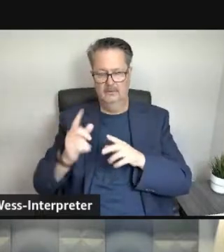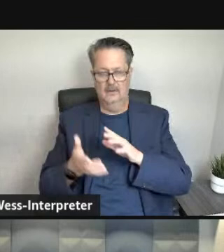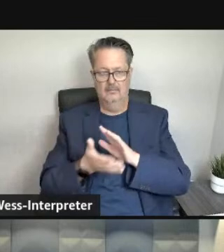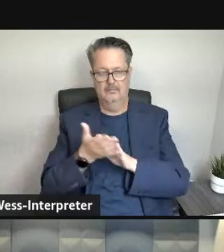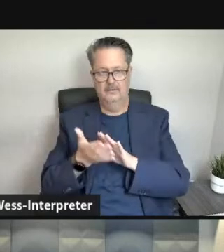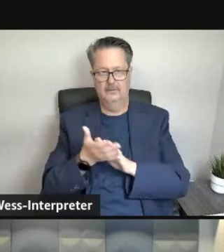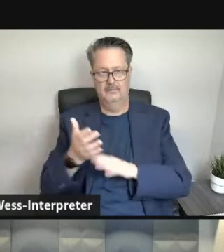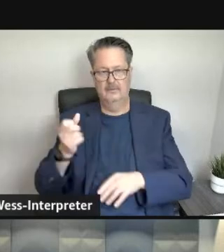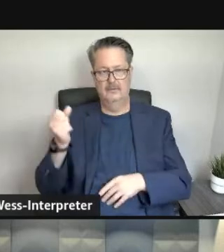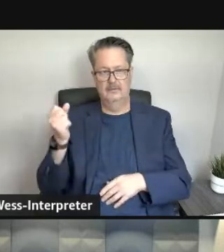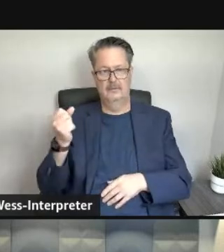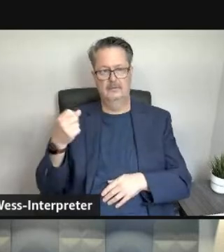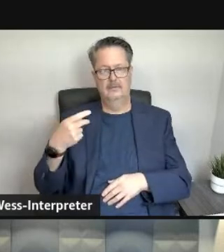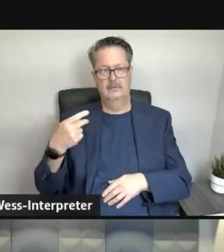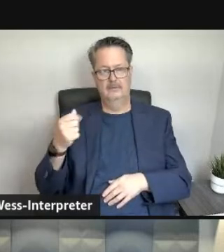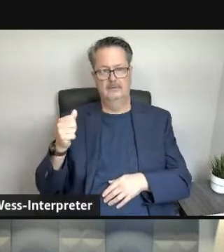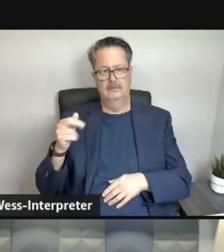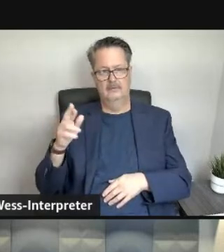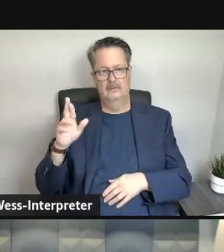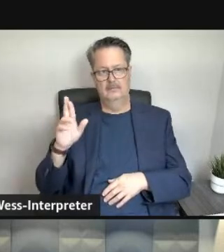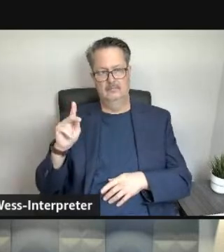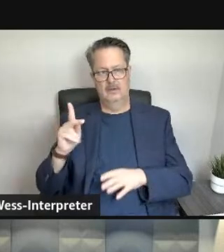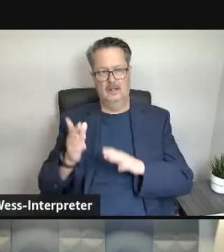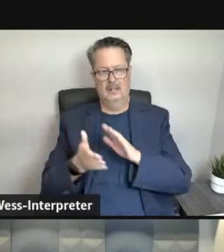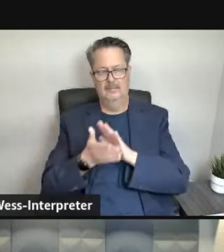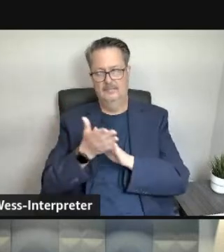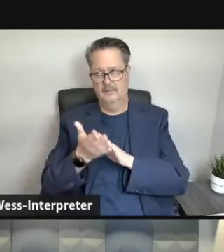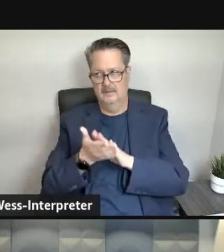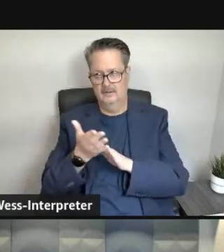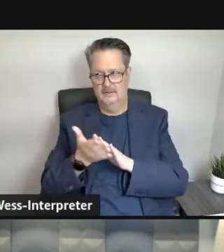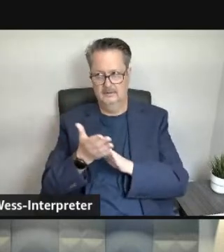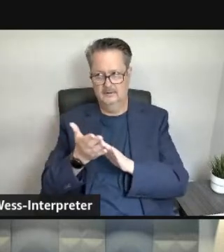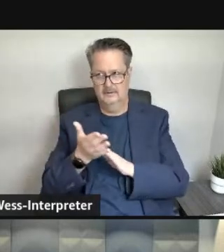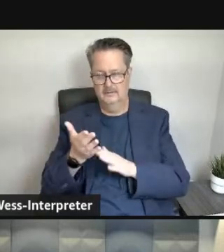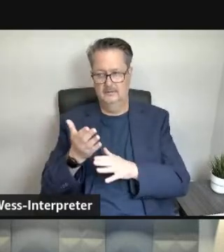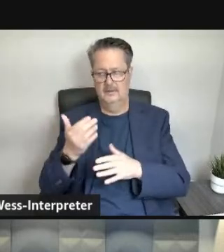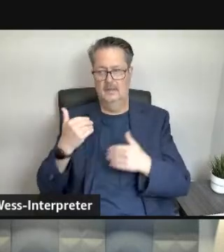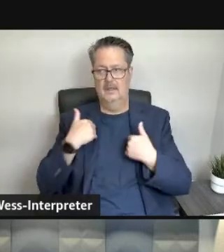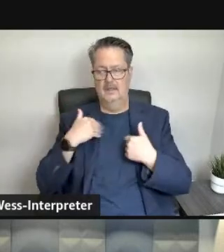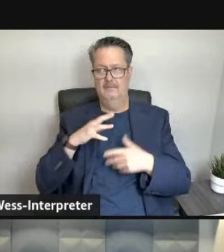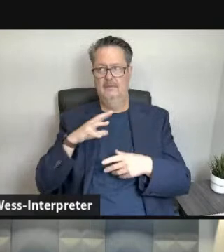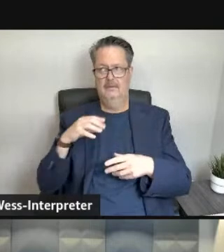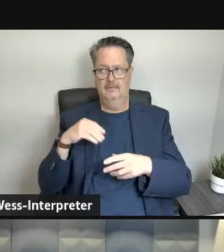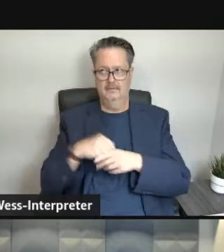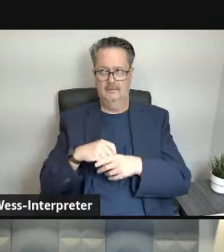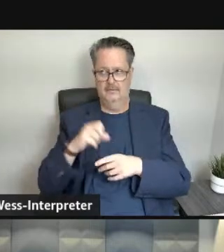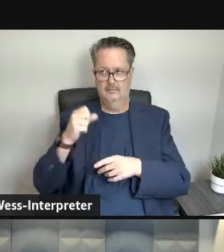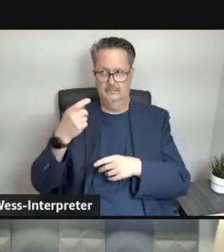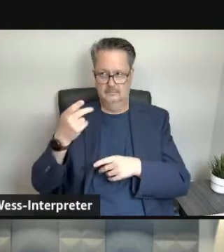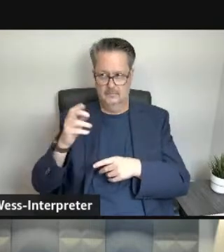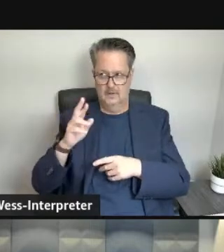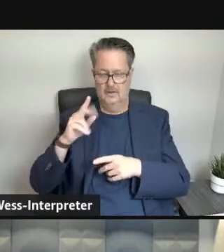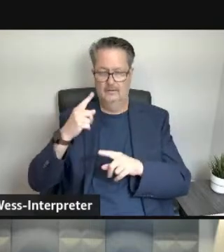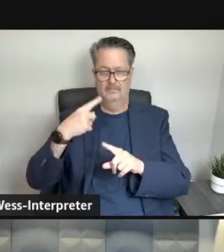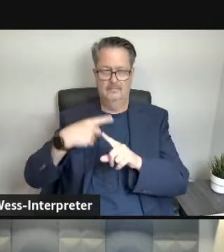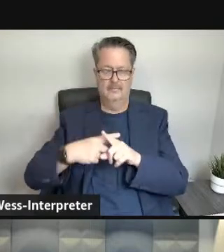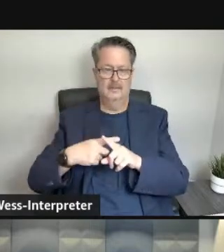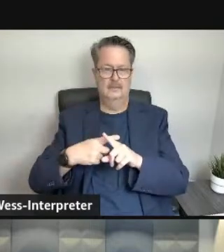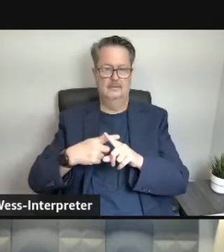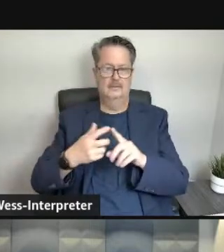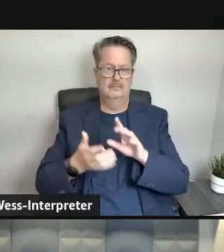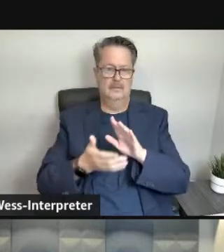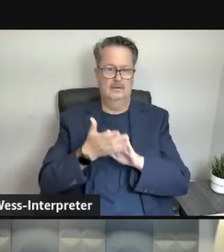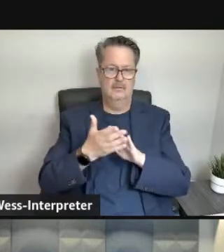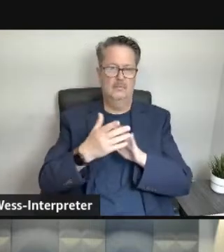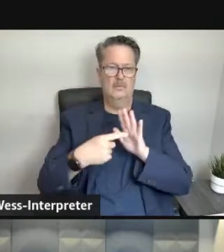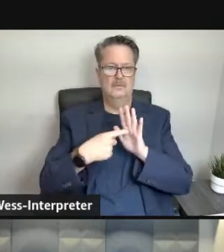Spark application consists of a Spark driver pod and multiple executor pods. So we will demo you